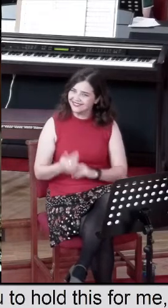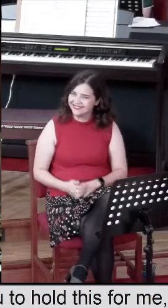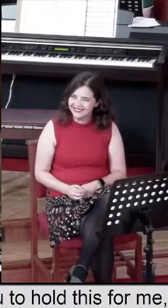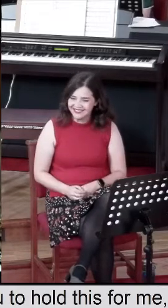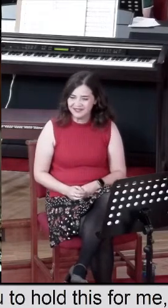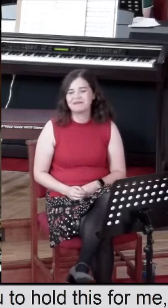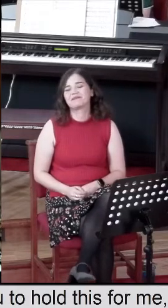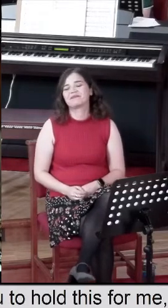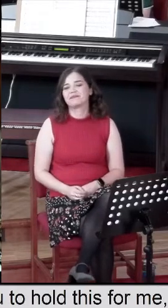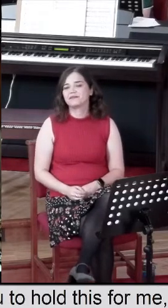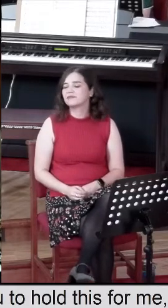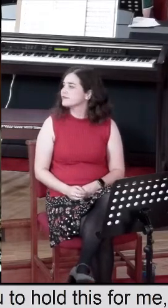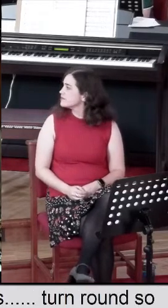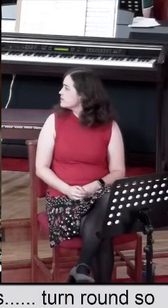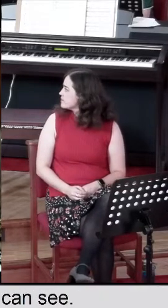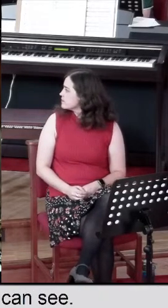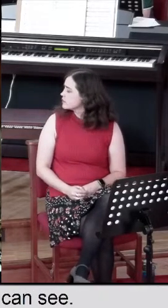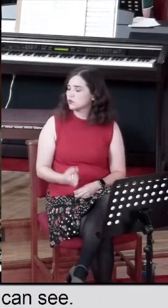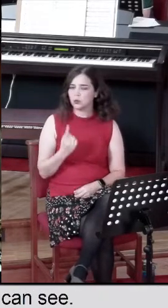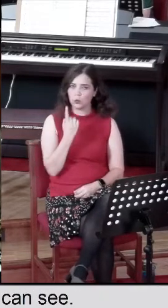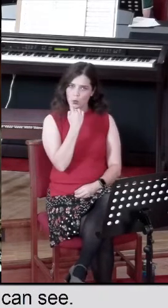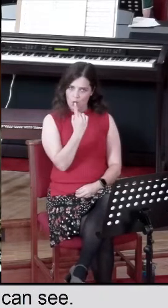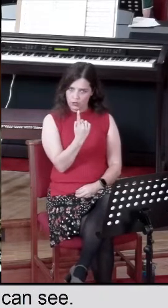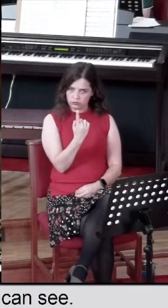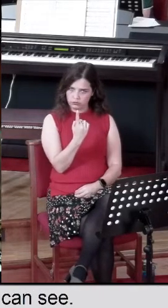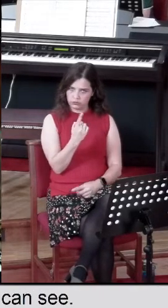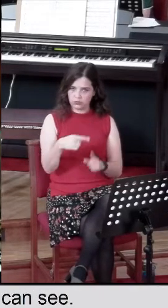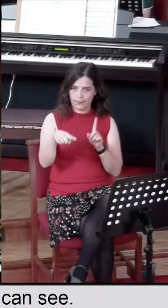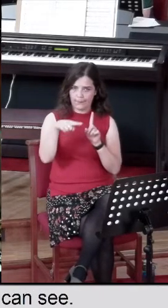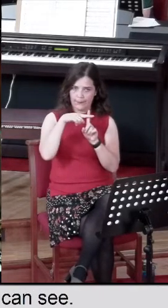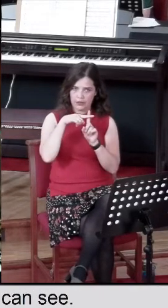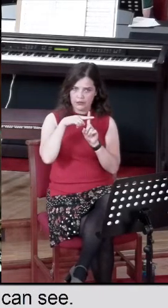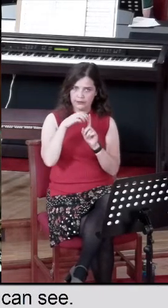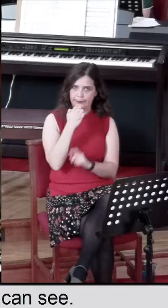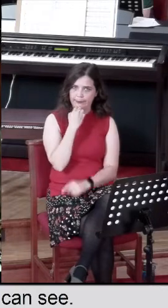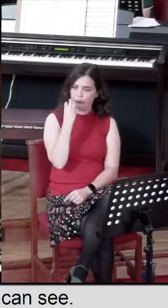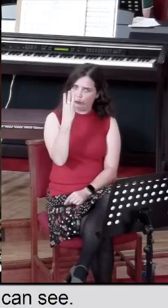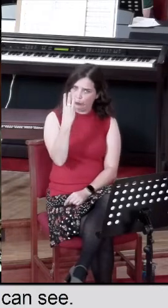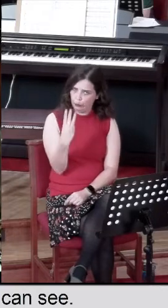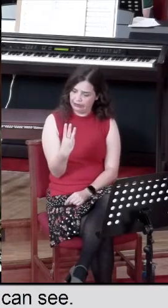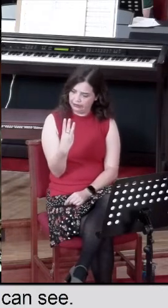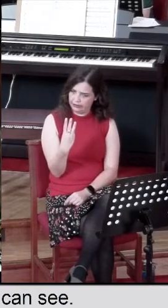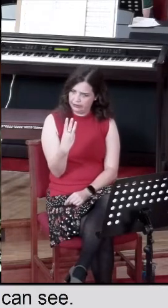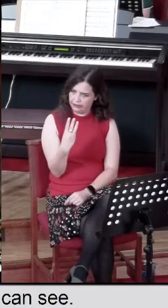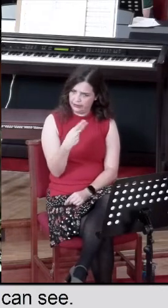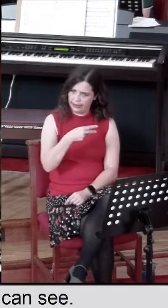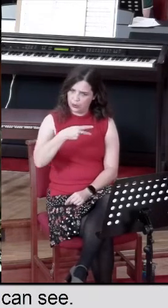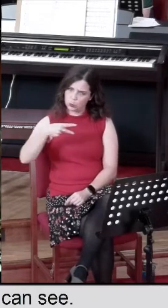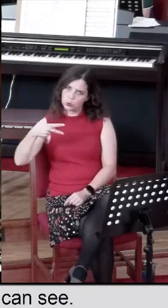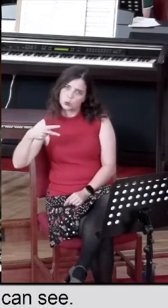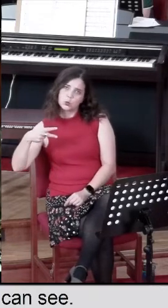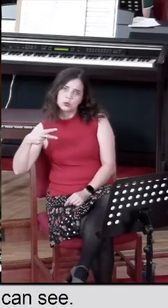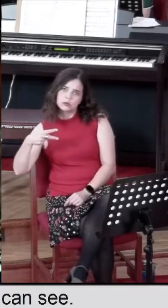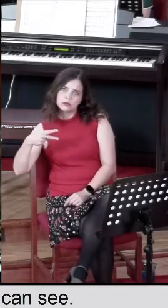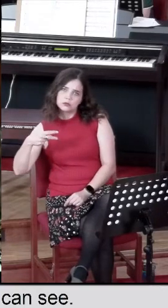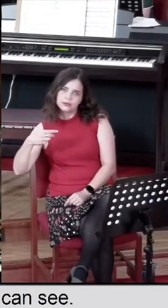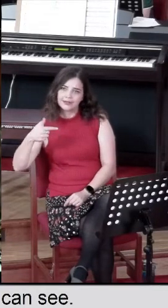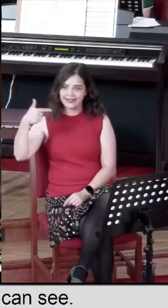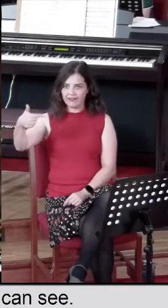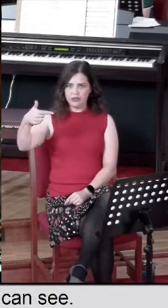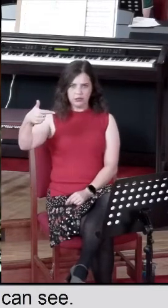one plus number three equals